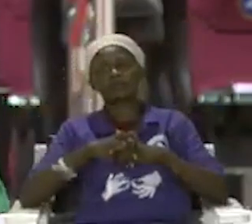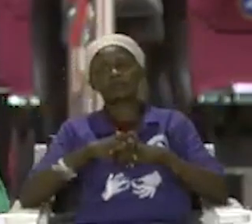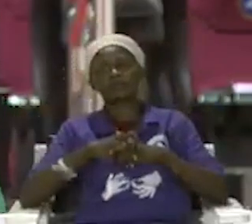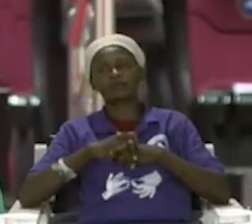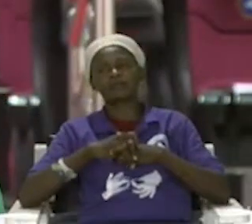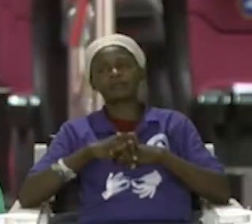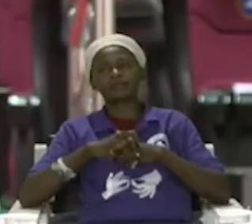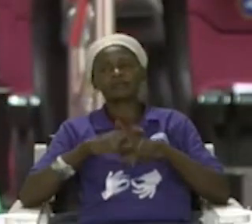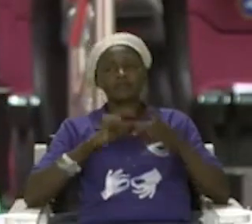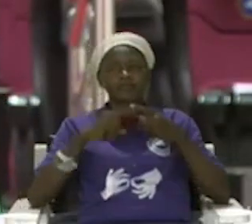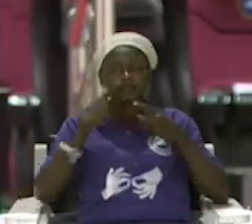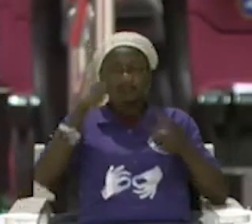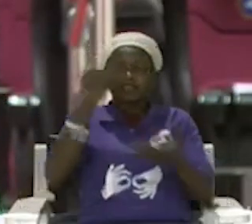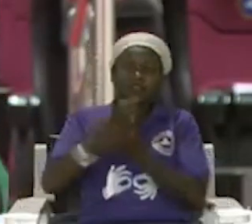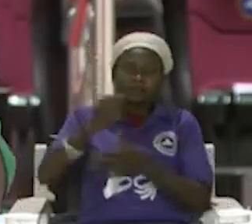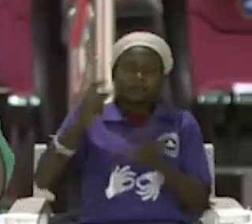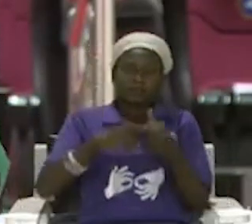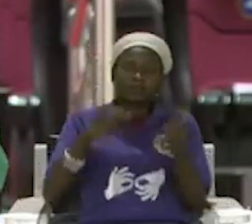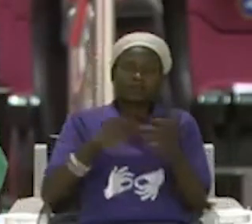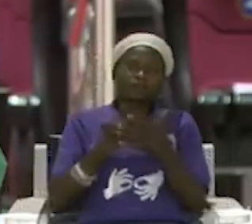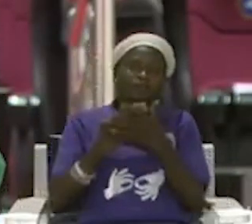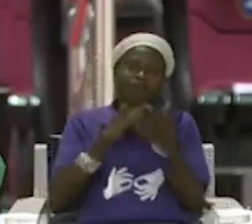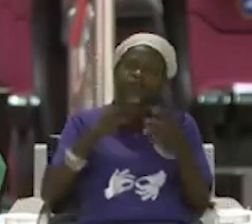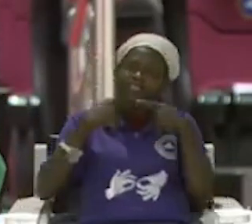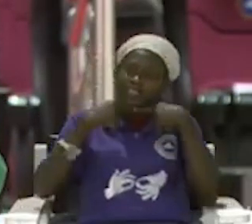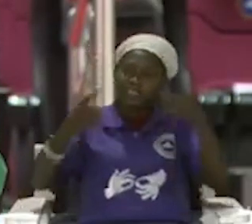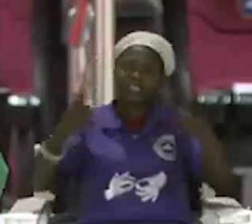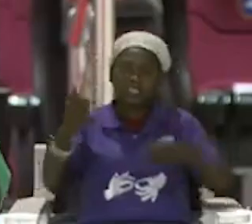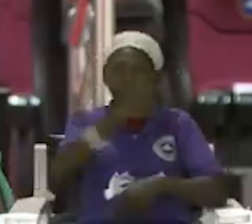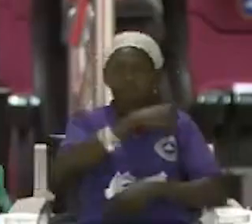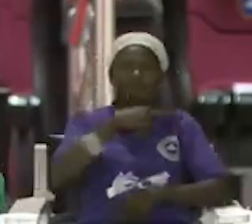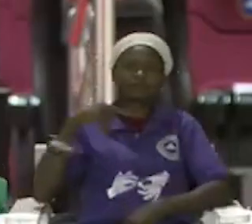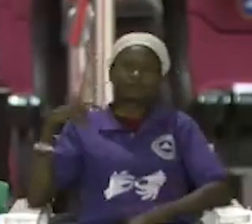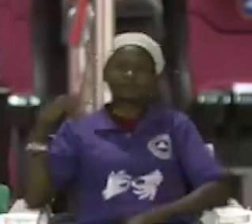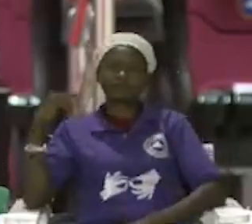I want to say amen to this before I tell you.